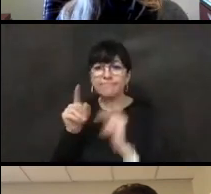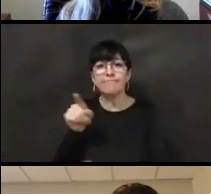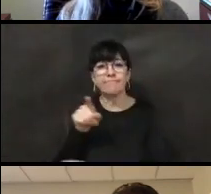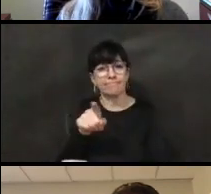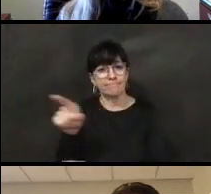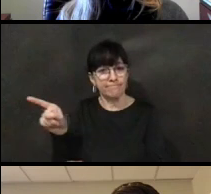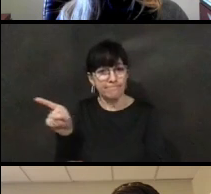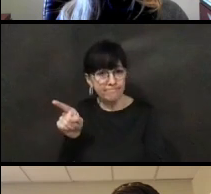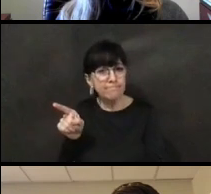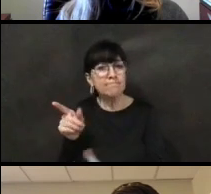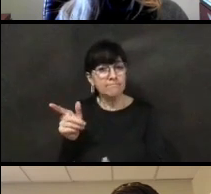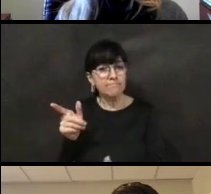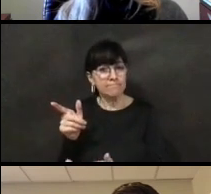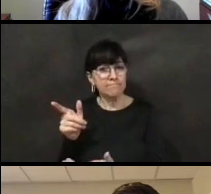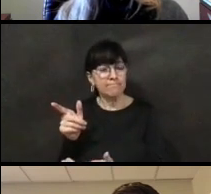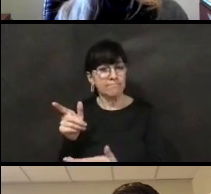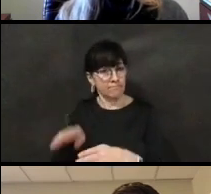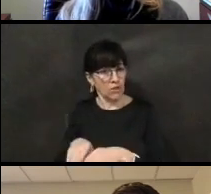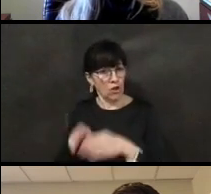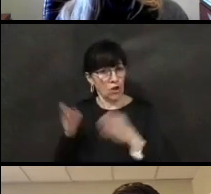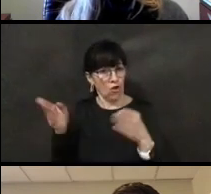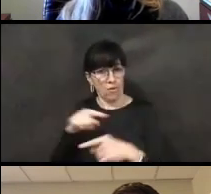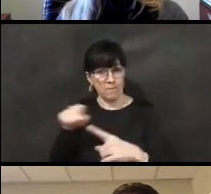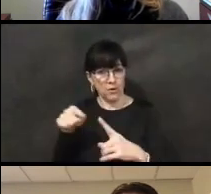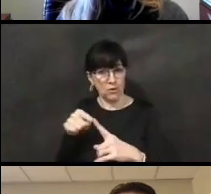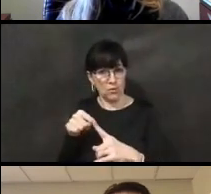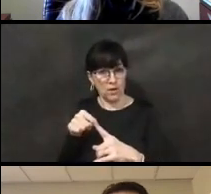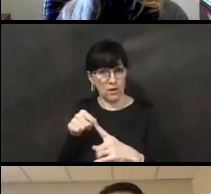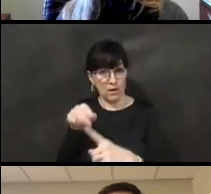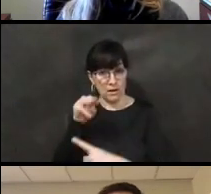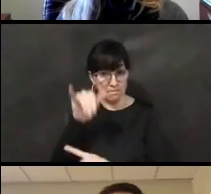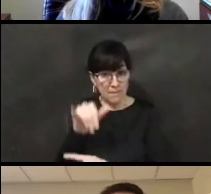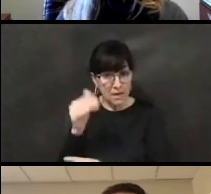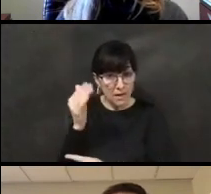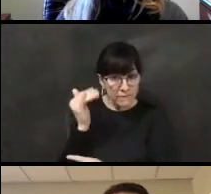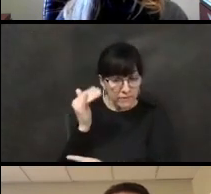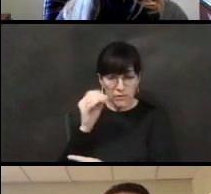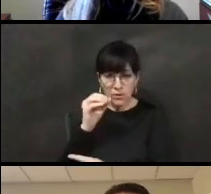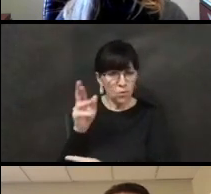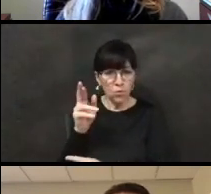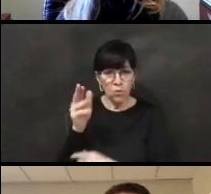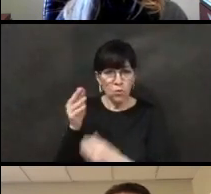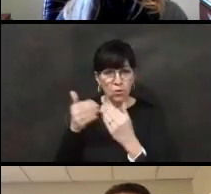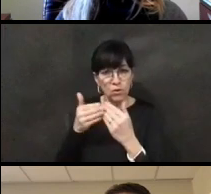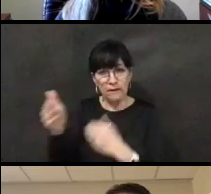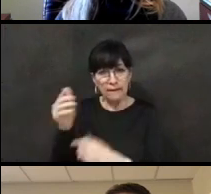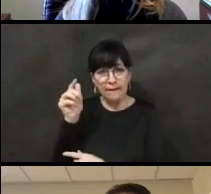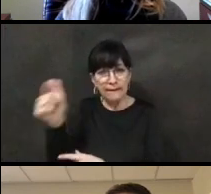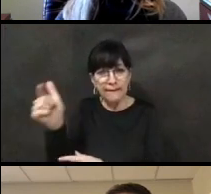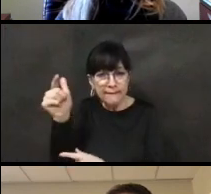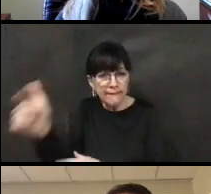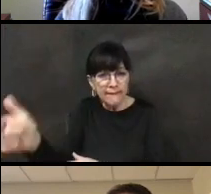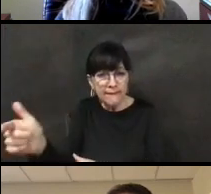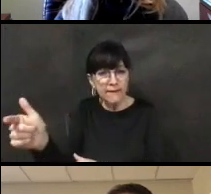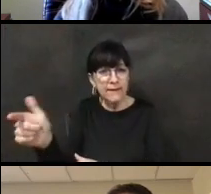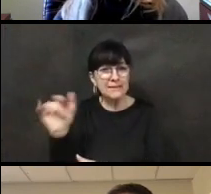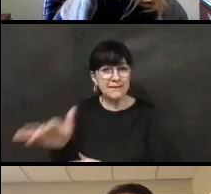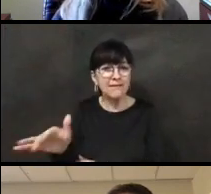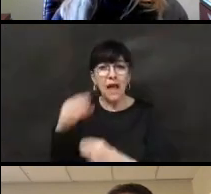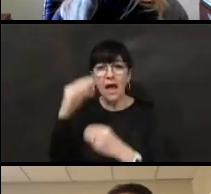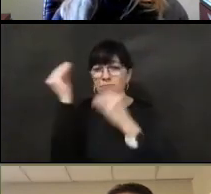or later? I know this is a question we've heard a lot in our small business recovery town halls. Can you talk at all about stylists and salons, cosmetology